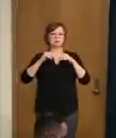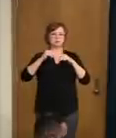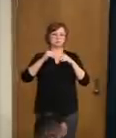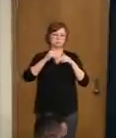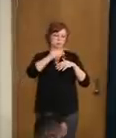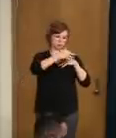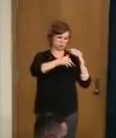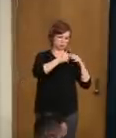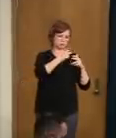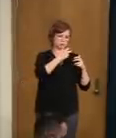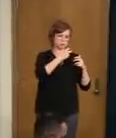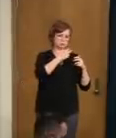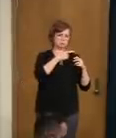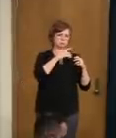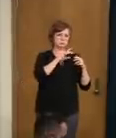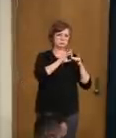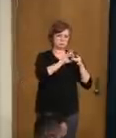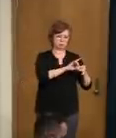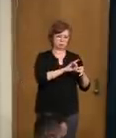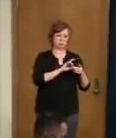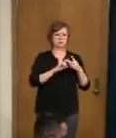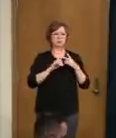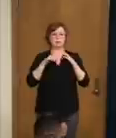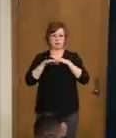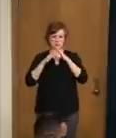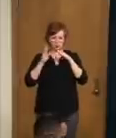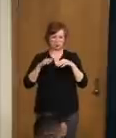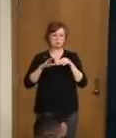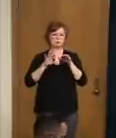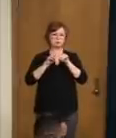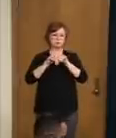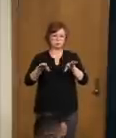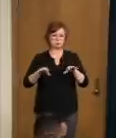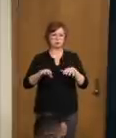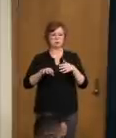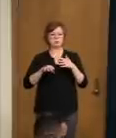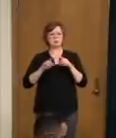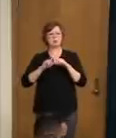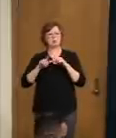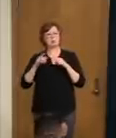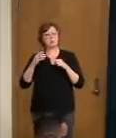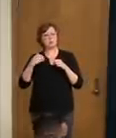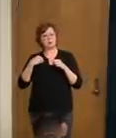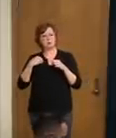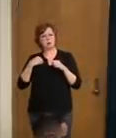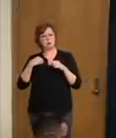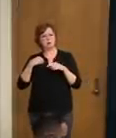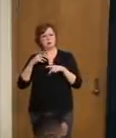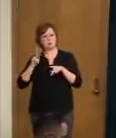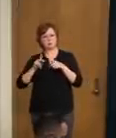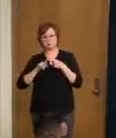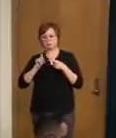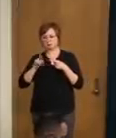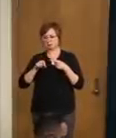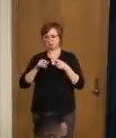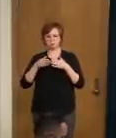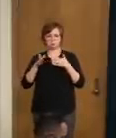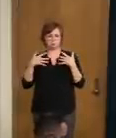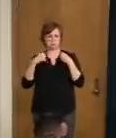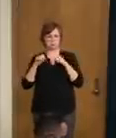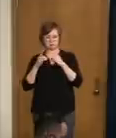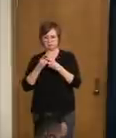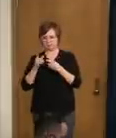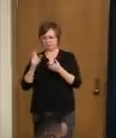I did say that, we have individuals who really need support from public health, from social services, from friends